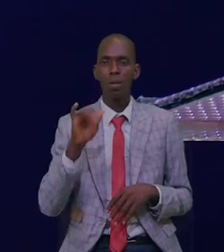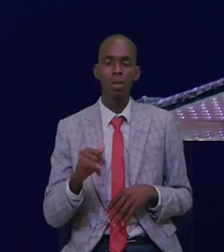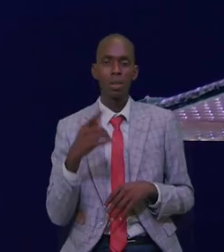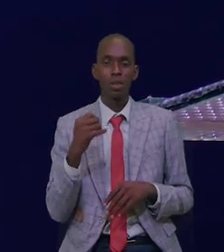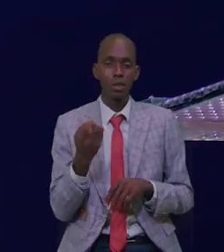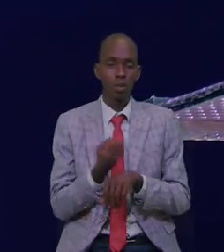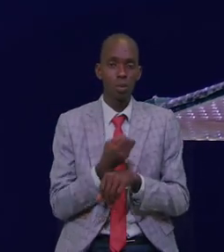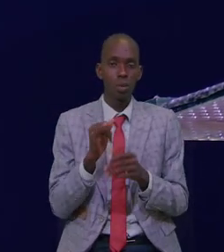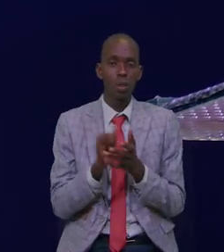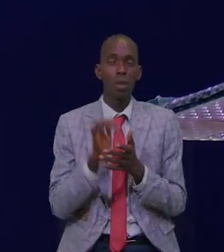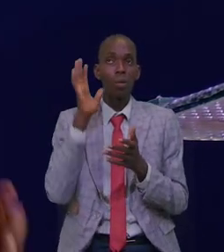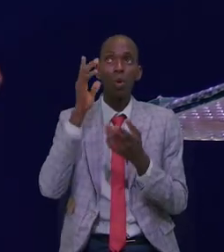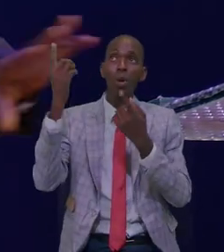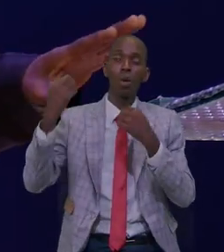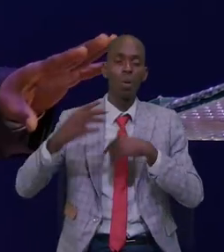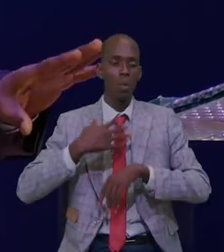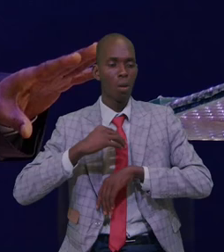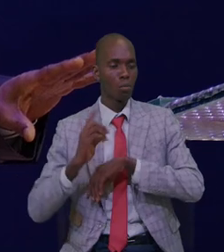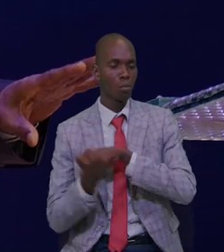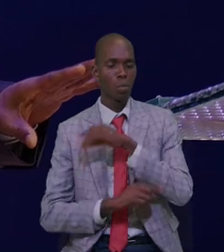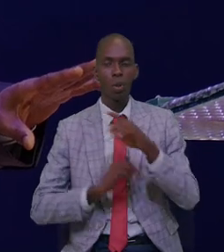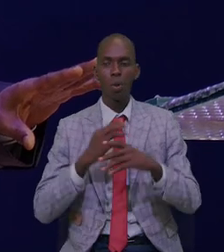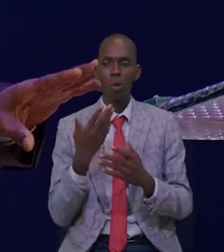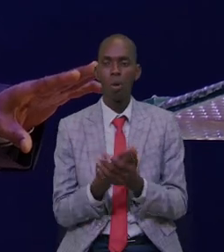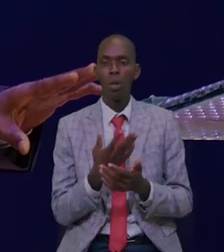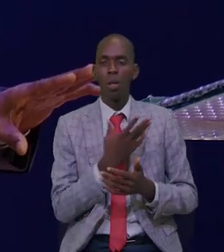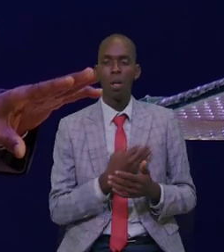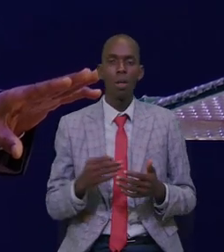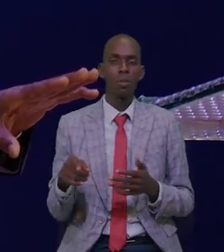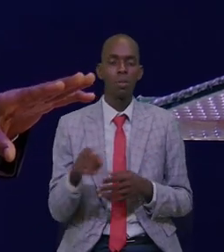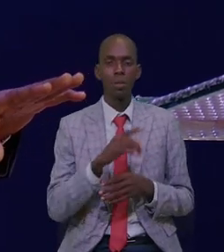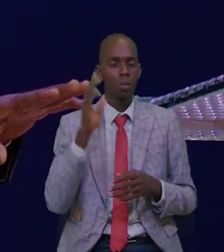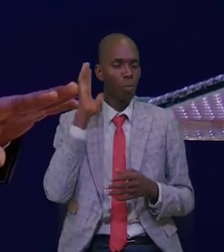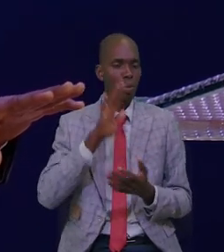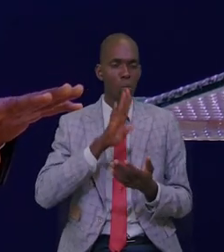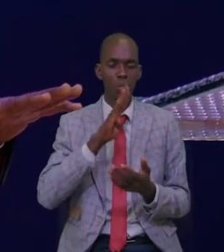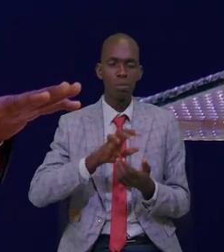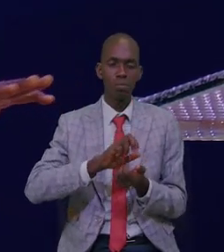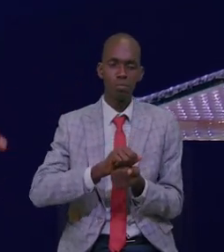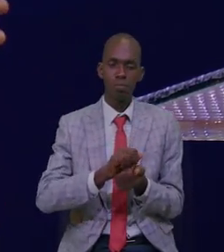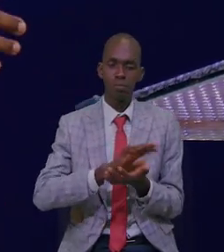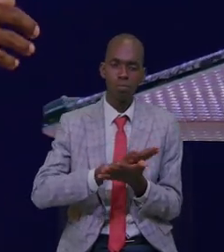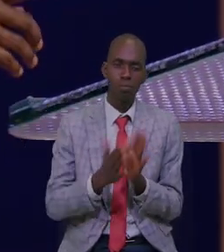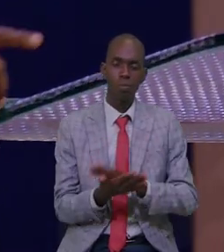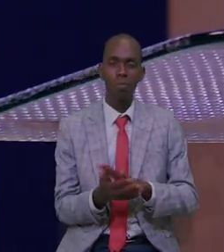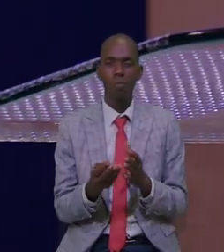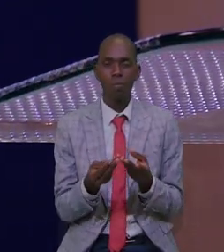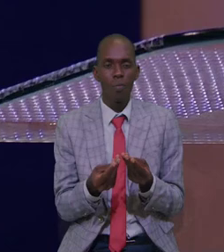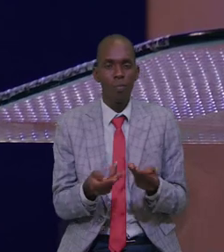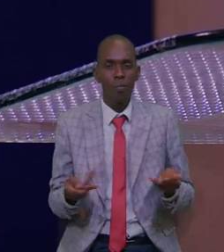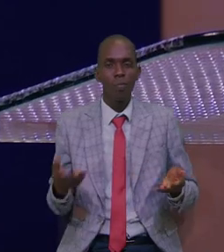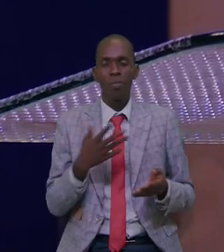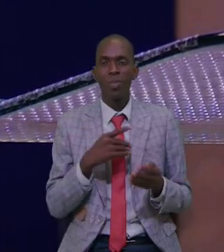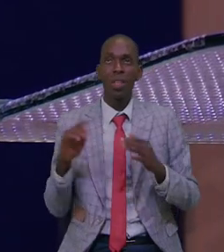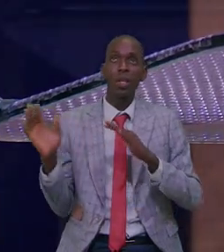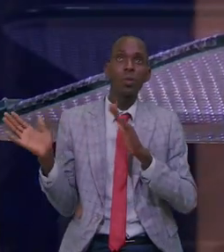that will come and smite them, and they'll be turned into powder and they'll be turned into chaff, and the wind of